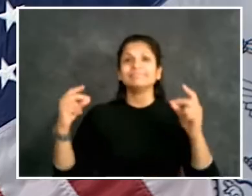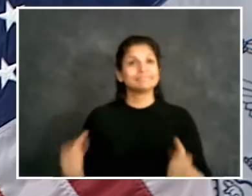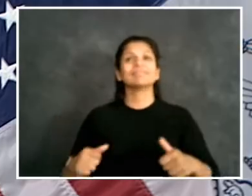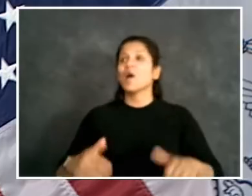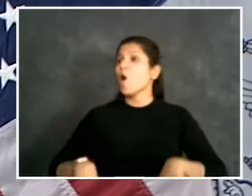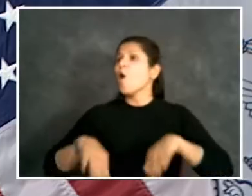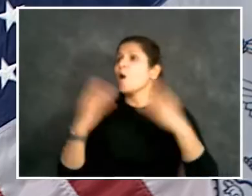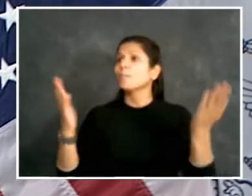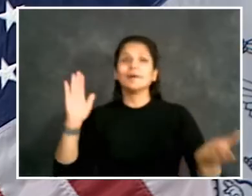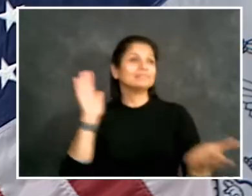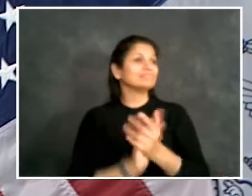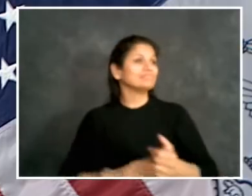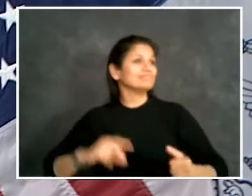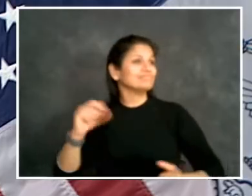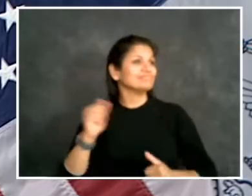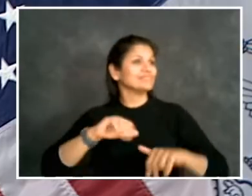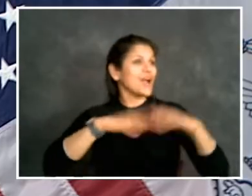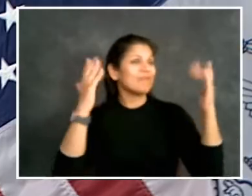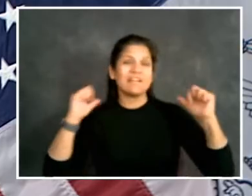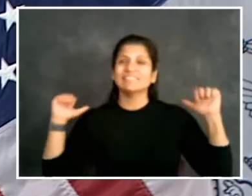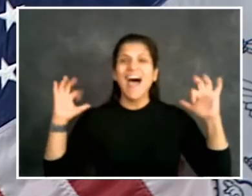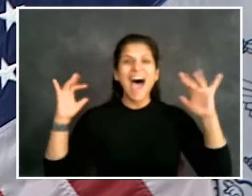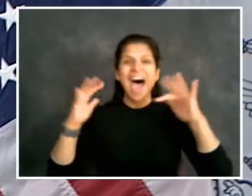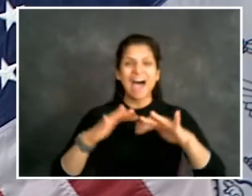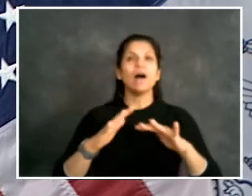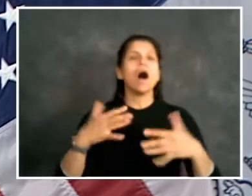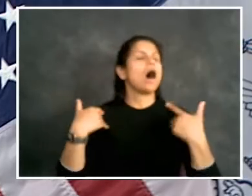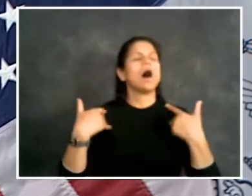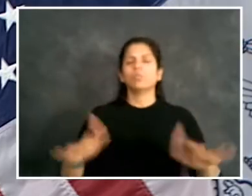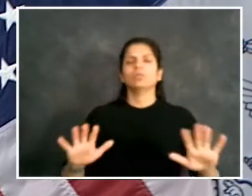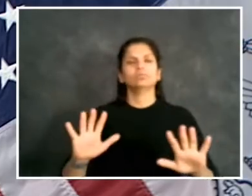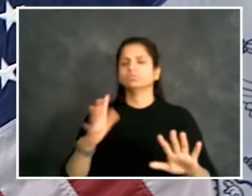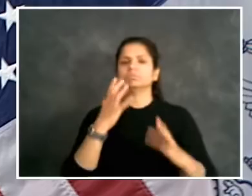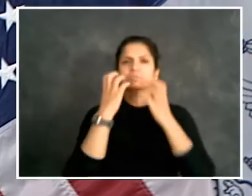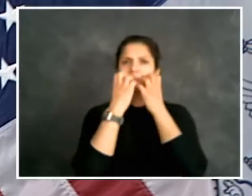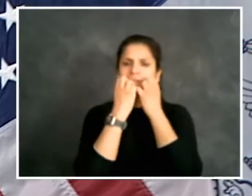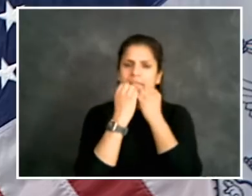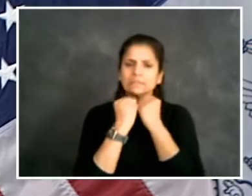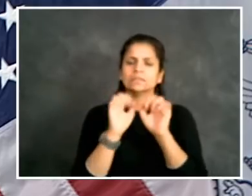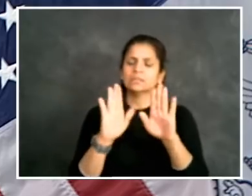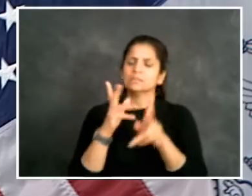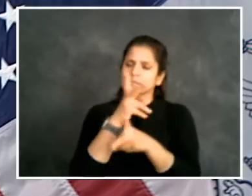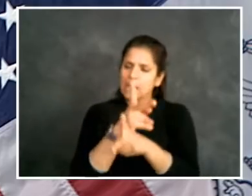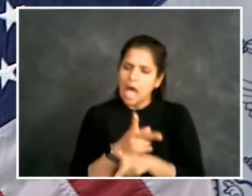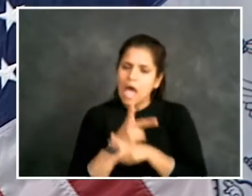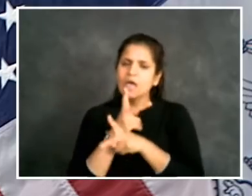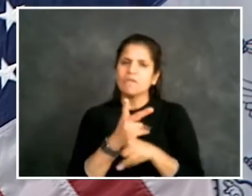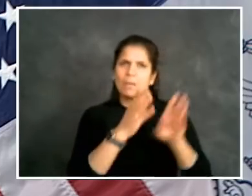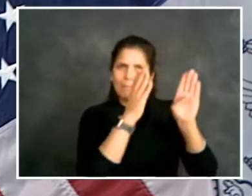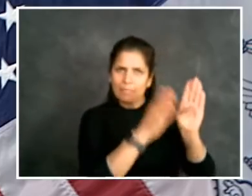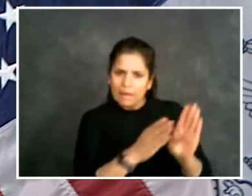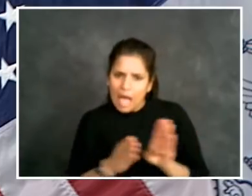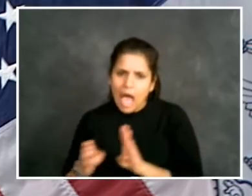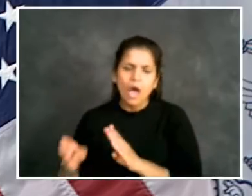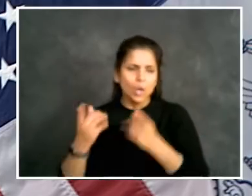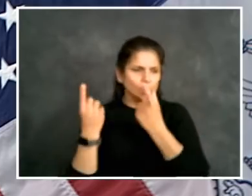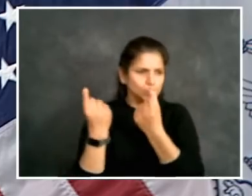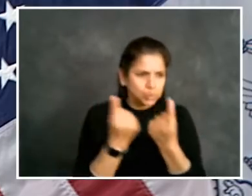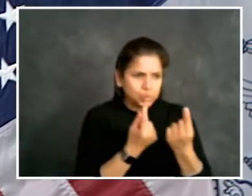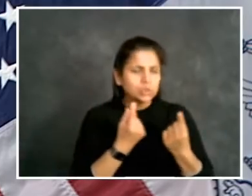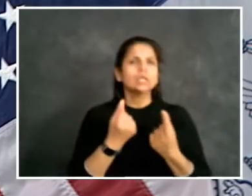to stick to the plan, fight our way through, and get to the point where people can start to resume more of their lives. So